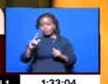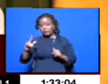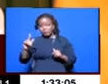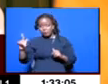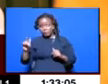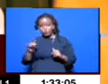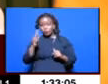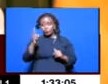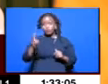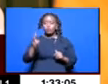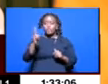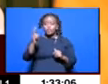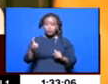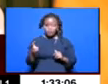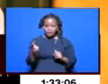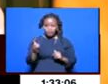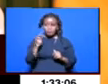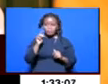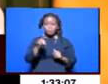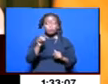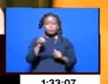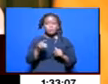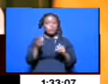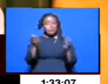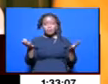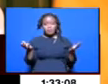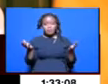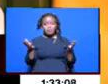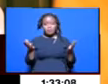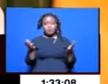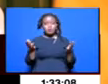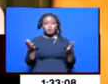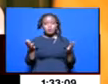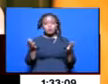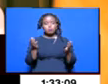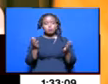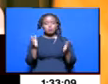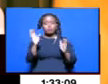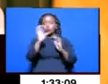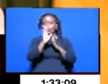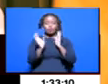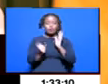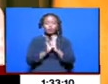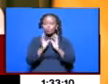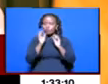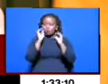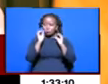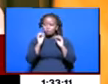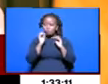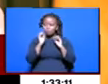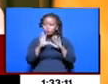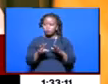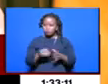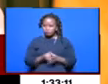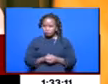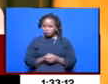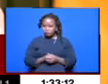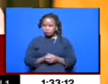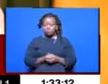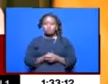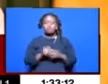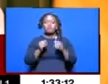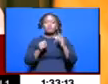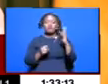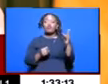2010-2020, is actually unconstitutional. Fourth, I